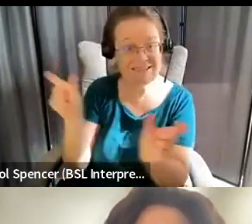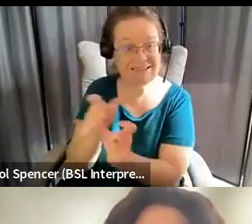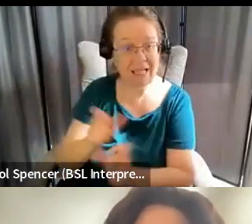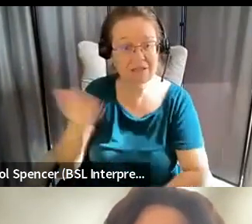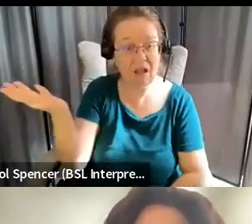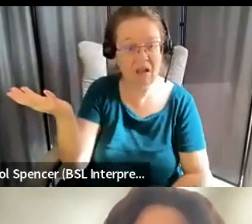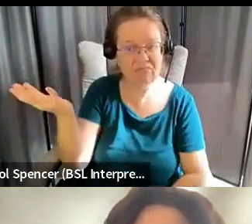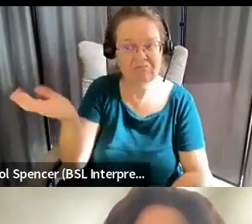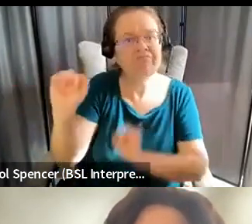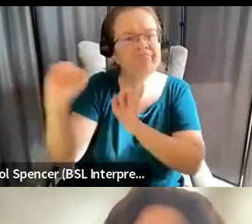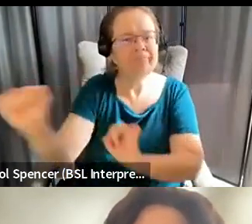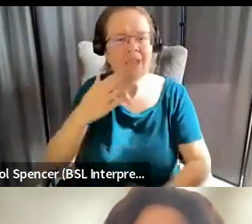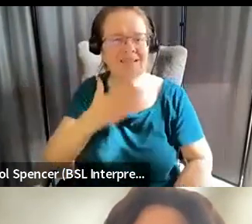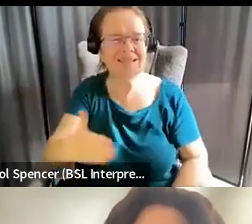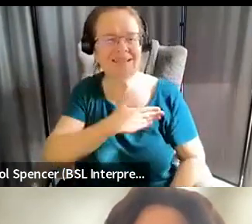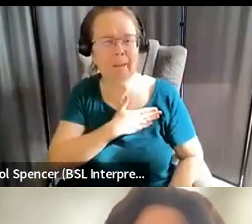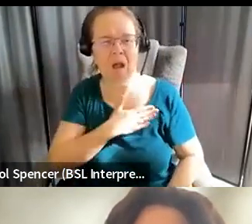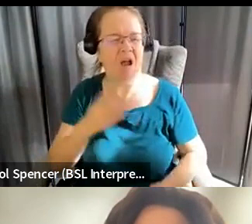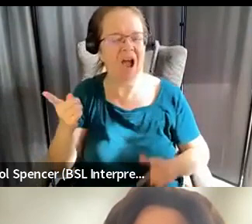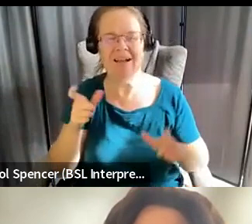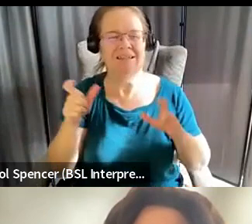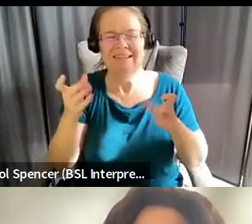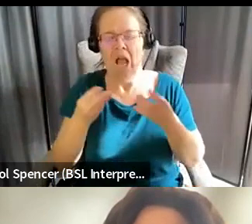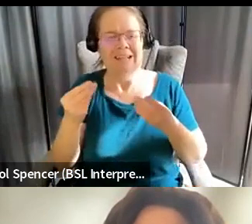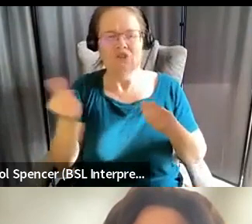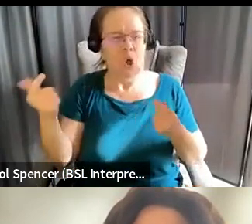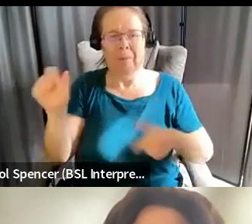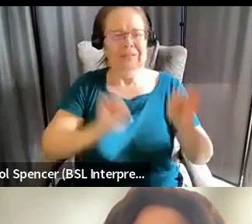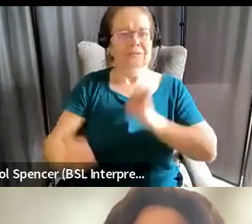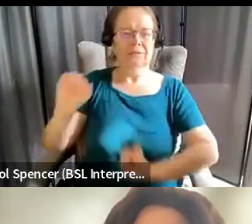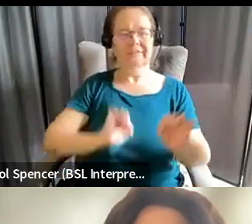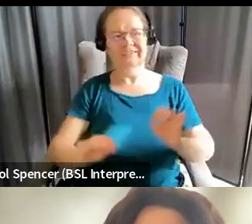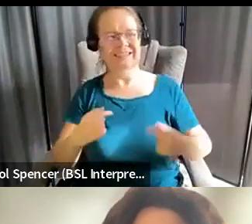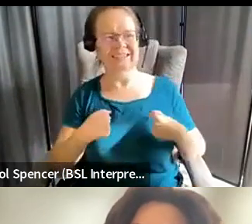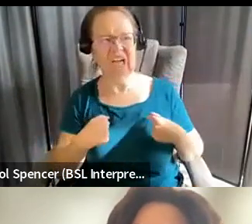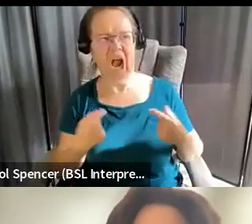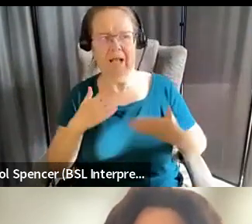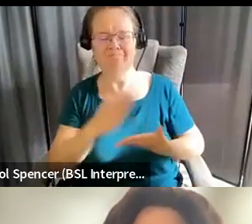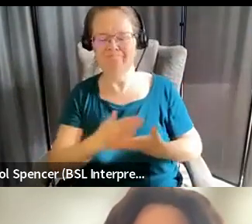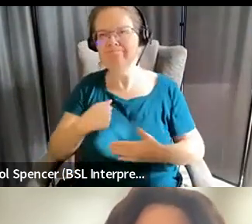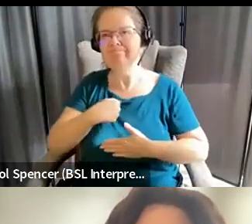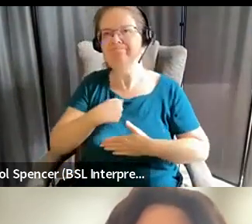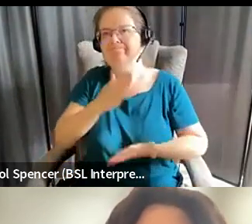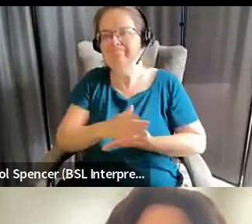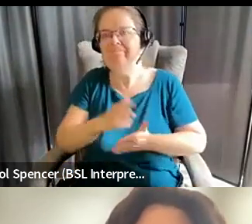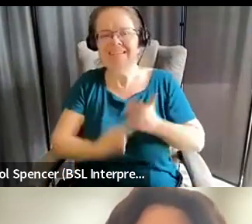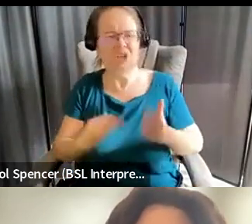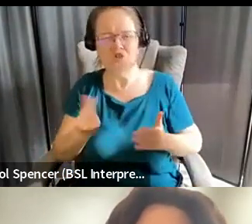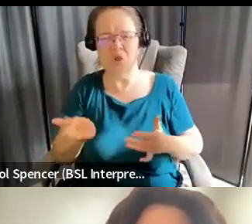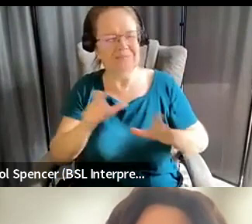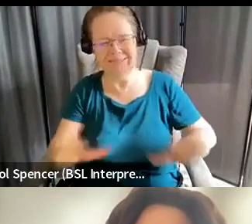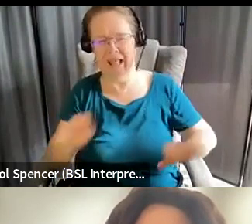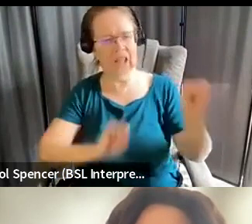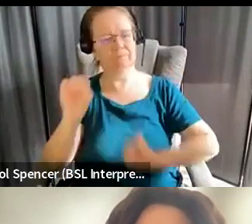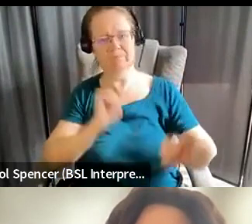reason, that stigma is still there, and people are very reluctant to identify in that way, particularly